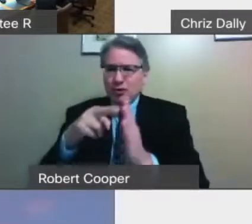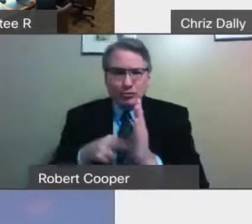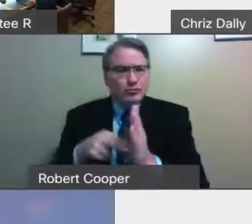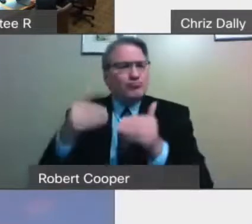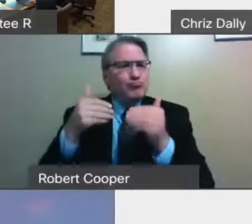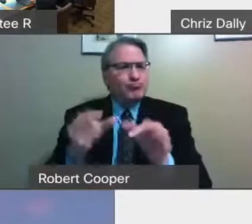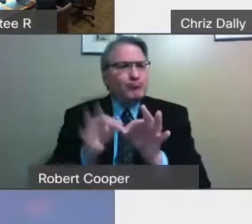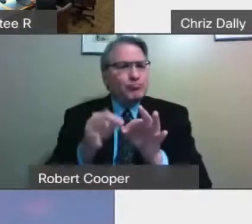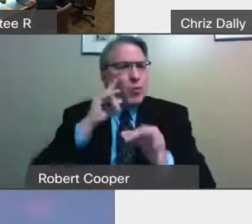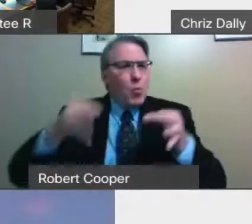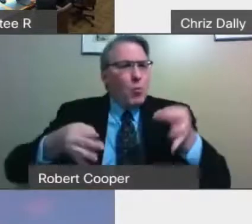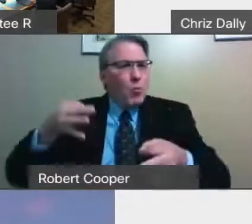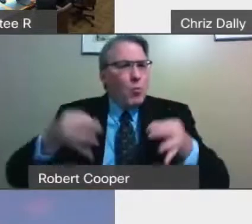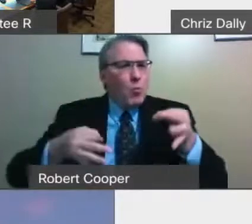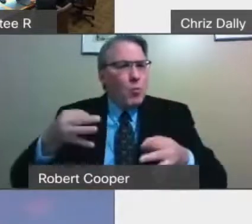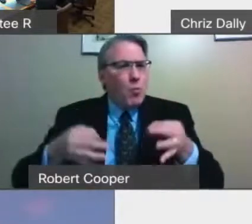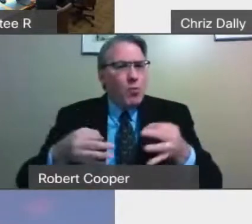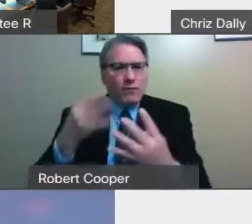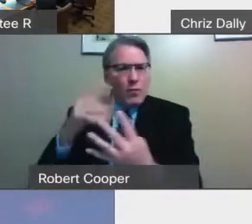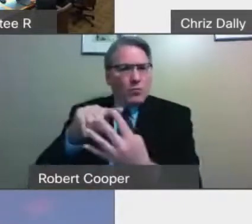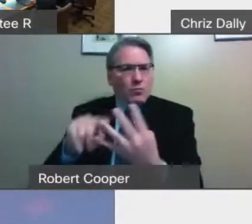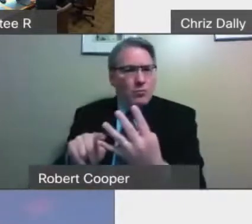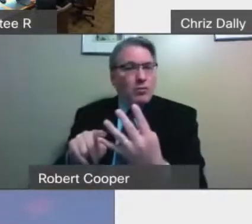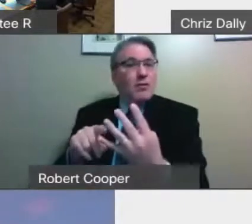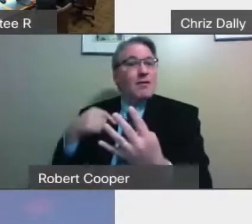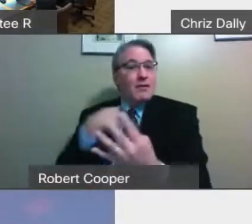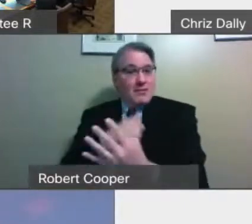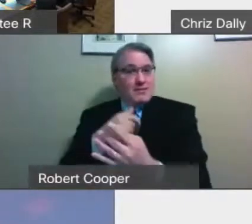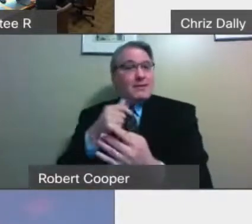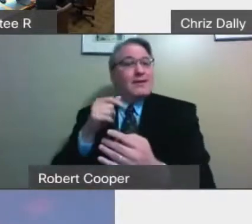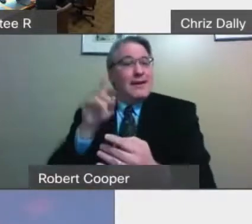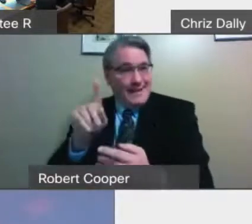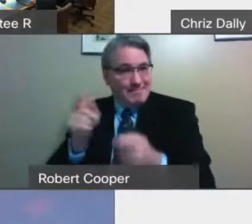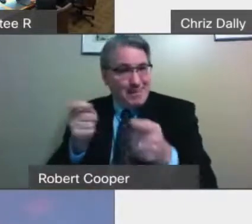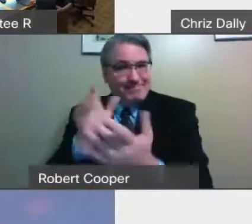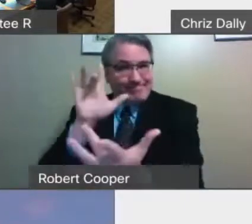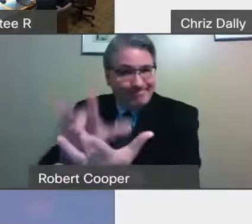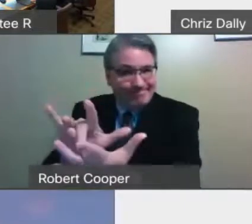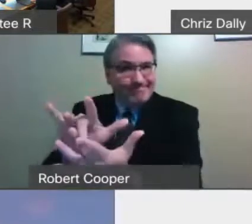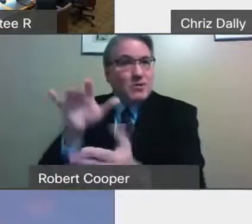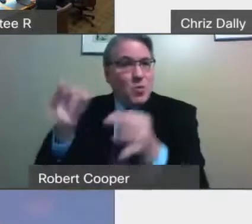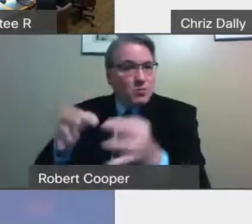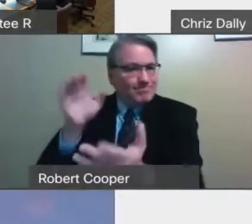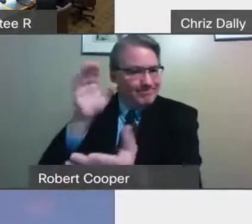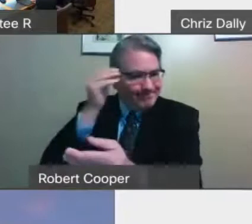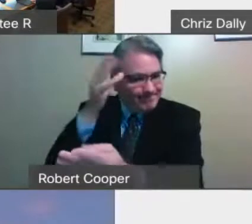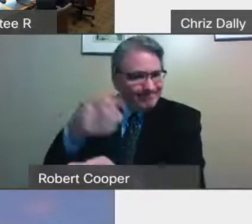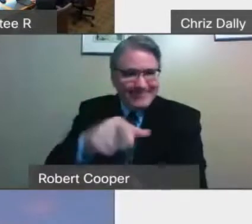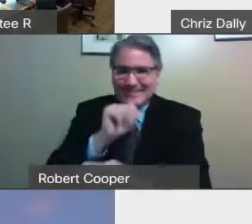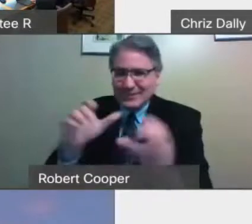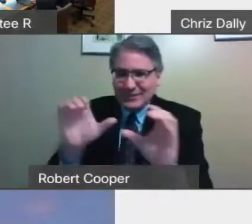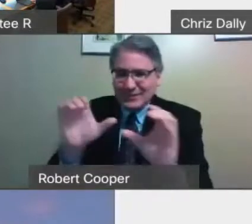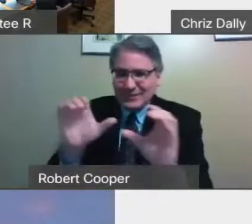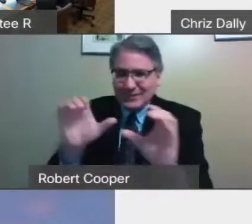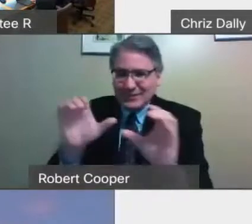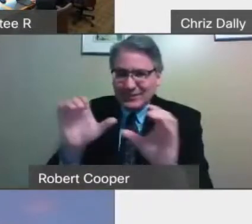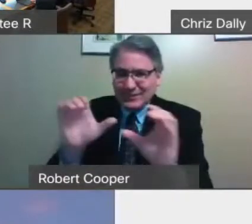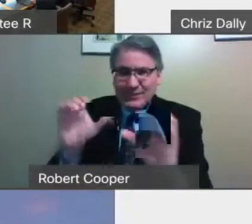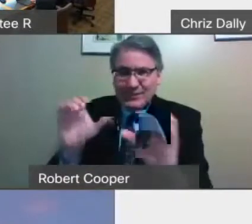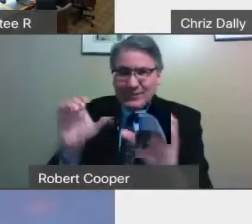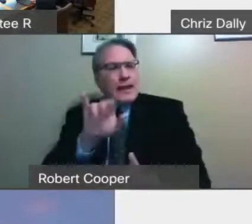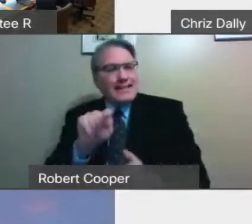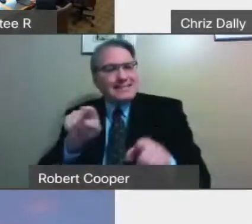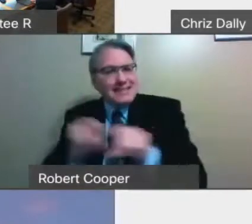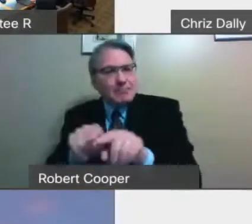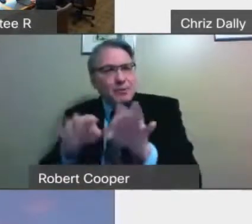We have like 4 unqualified people that are going to court, and we did manage to contact them and to